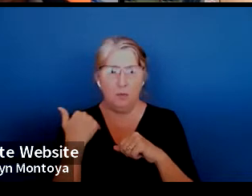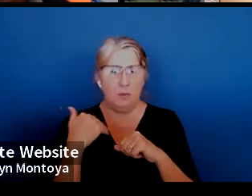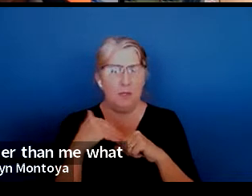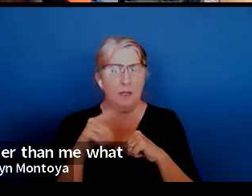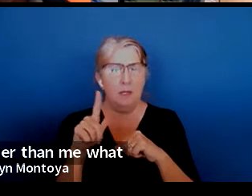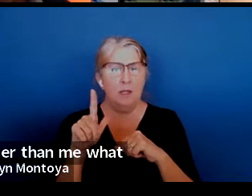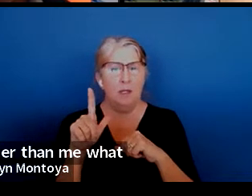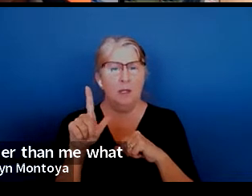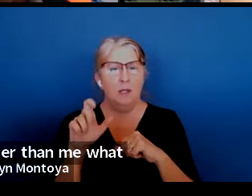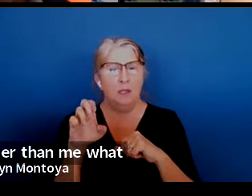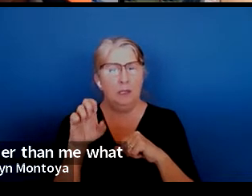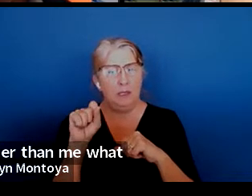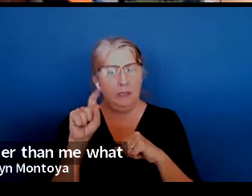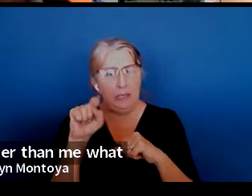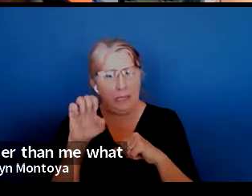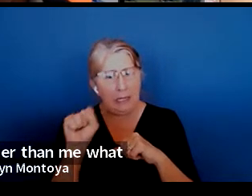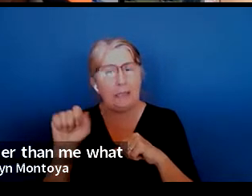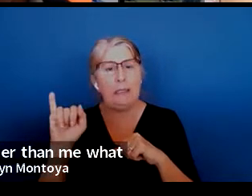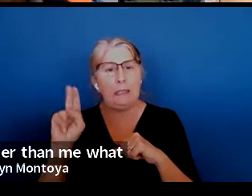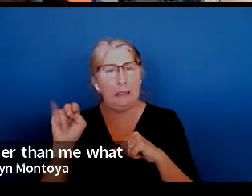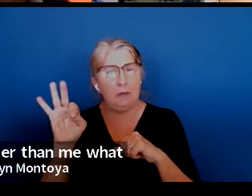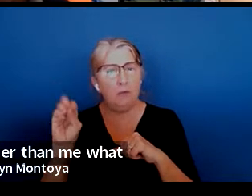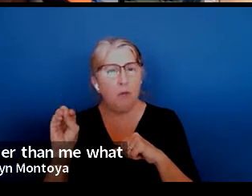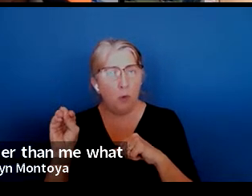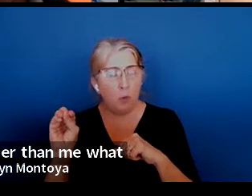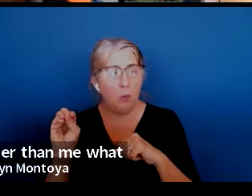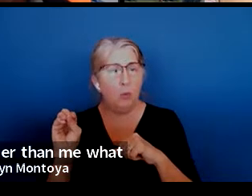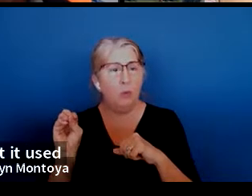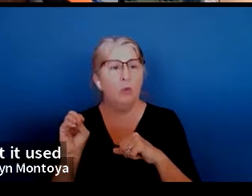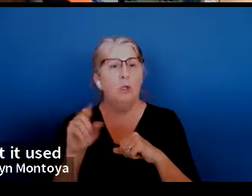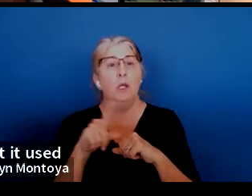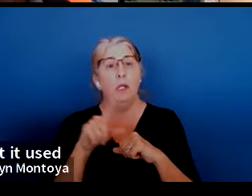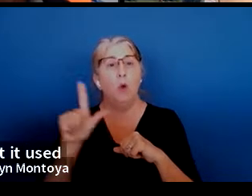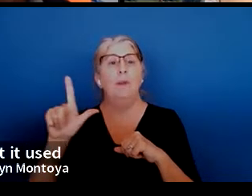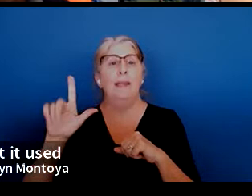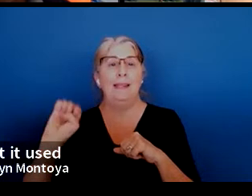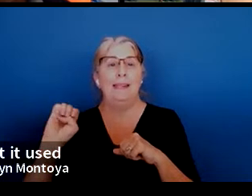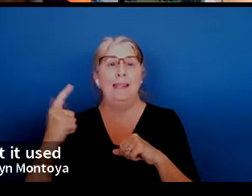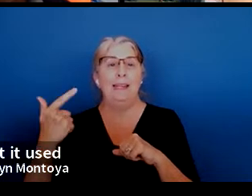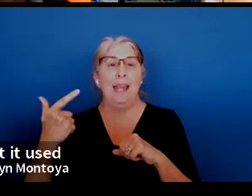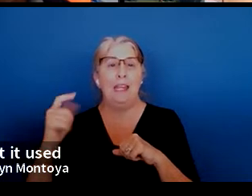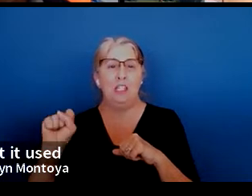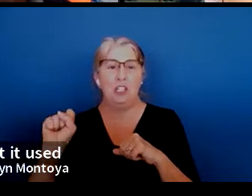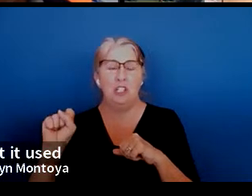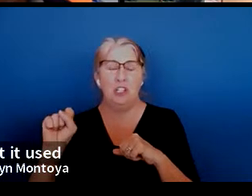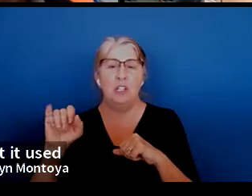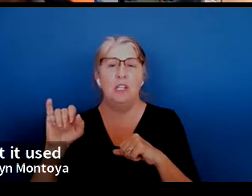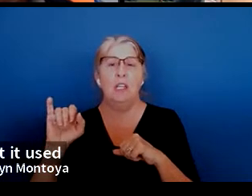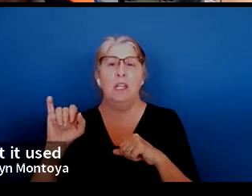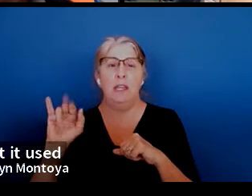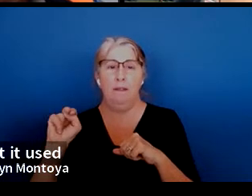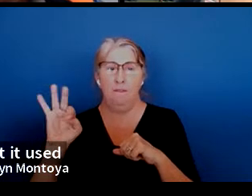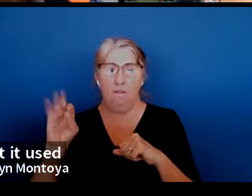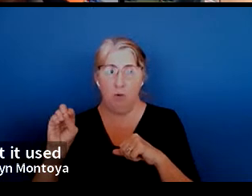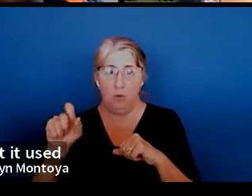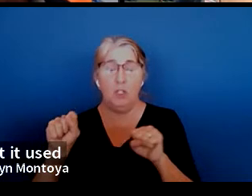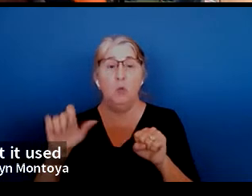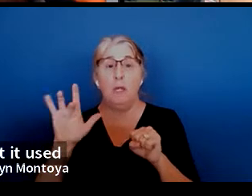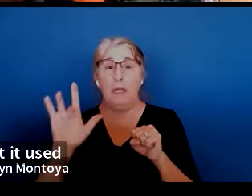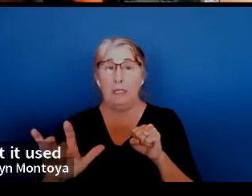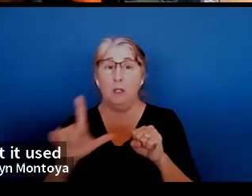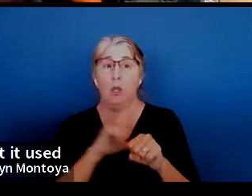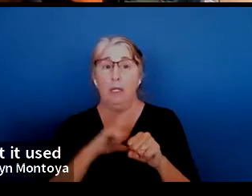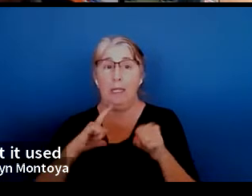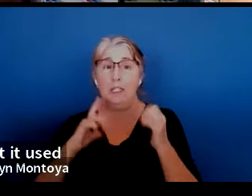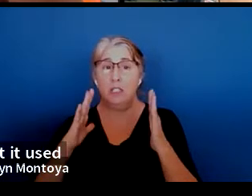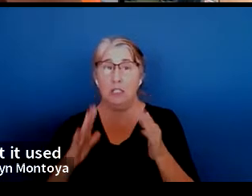Info. And you can click on your legislature tour and